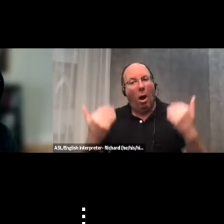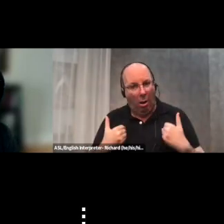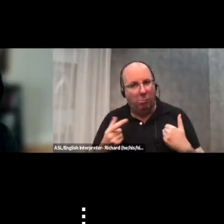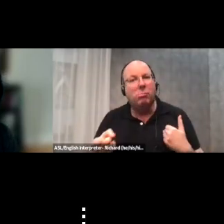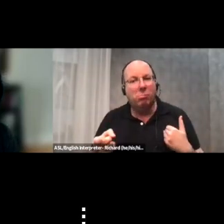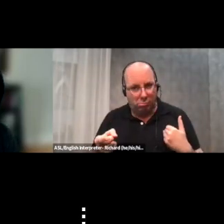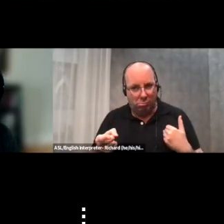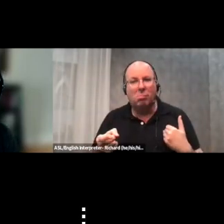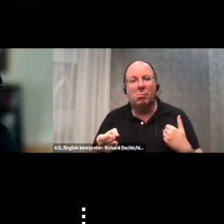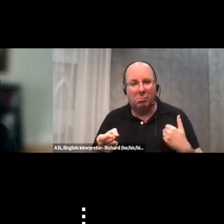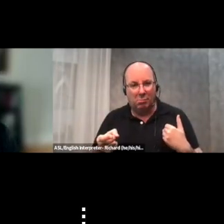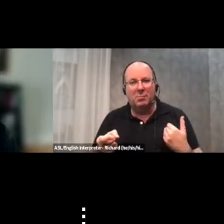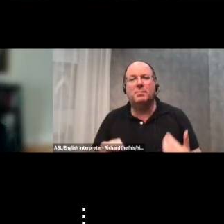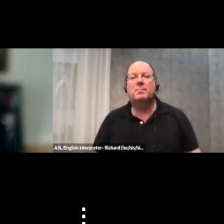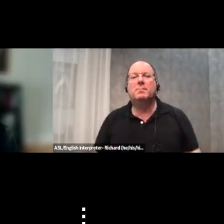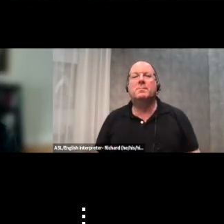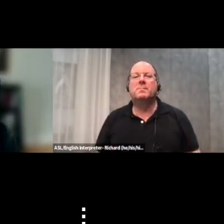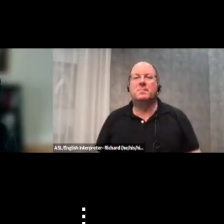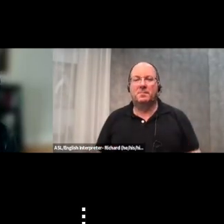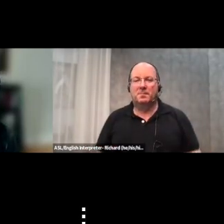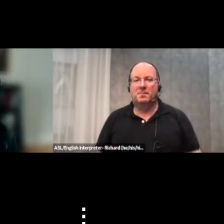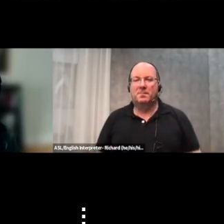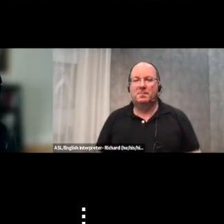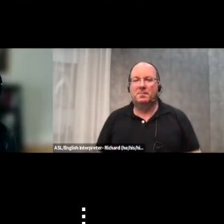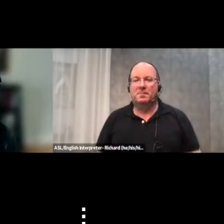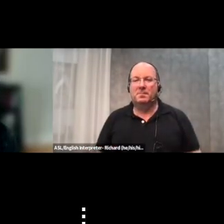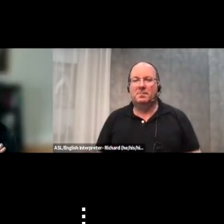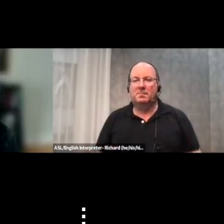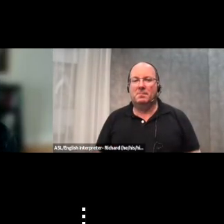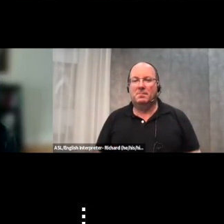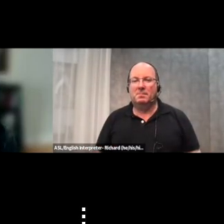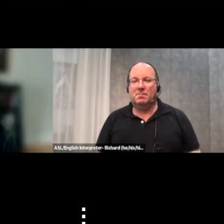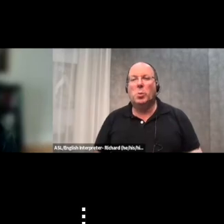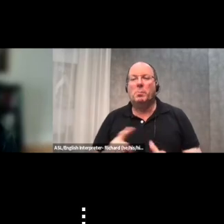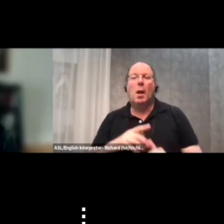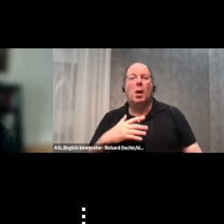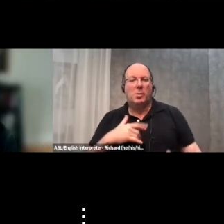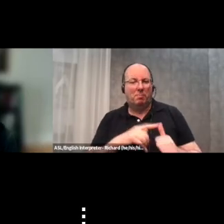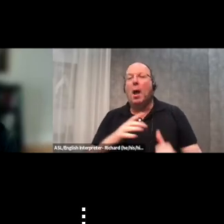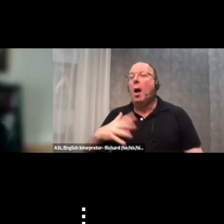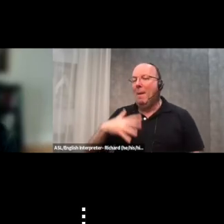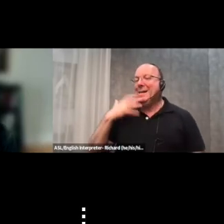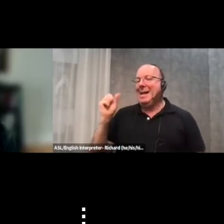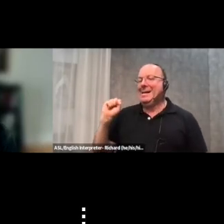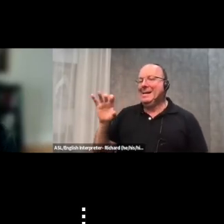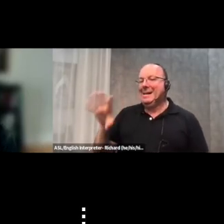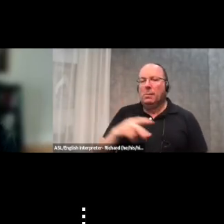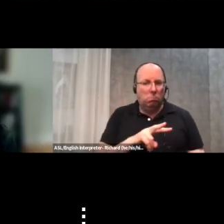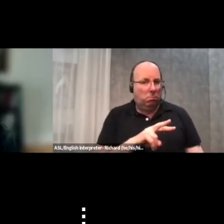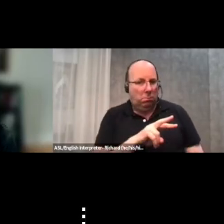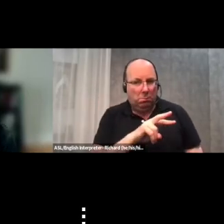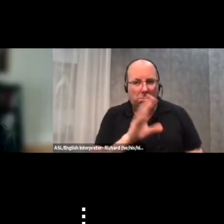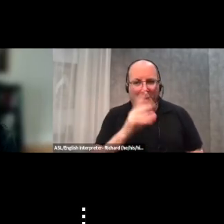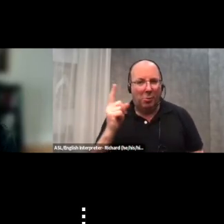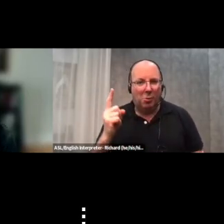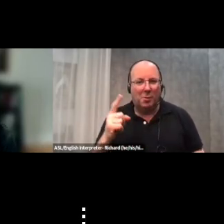So first, I want you to know that you will hear of kinks that you had never thought of. If people are telling you